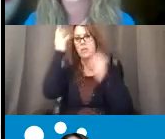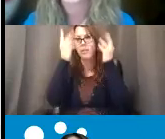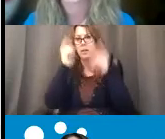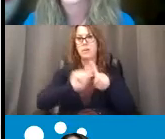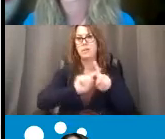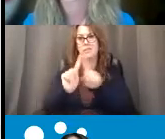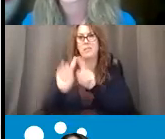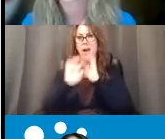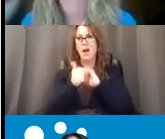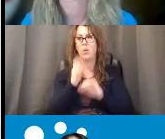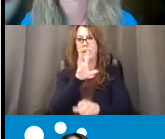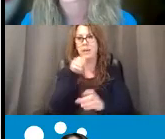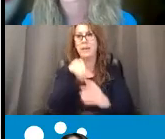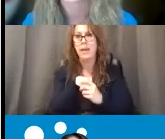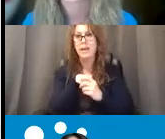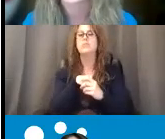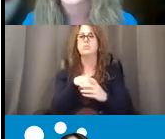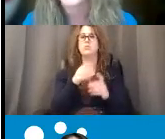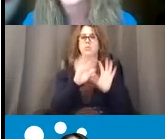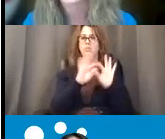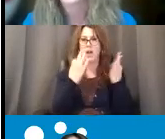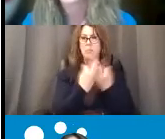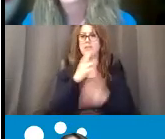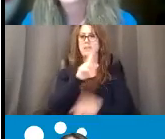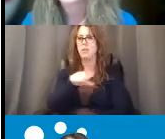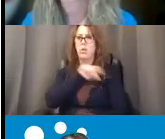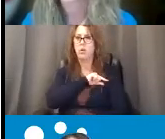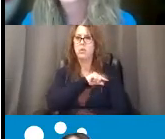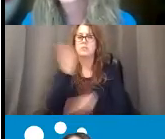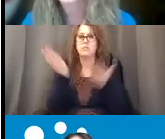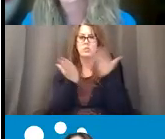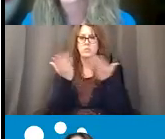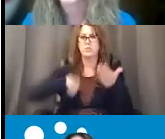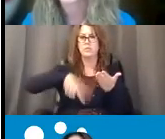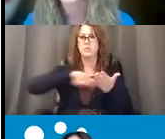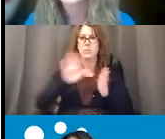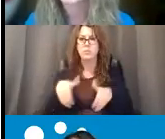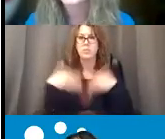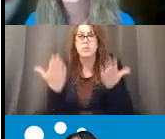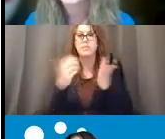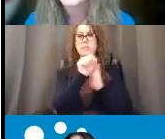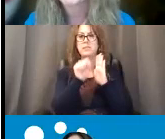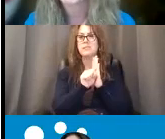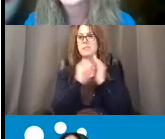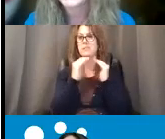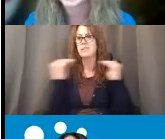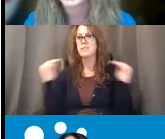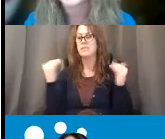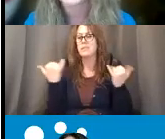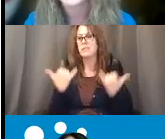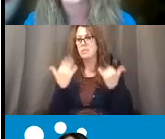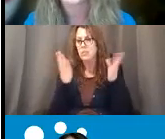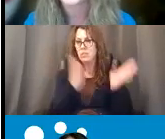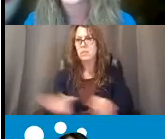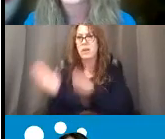engage with families and the quality of services we are delivering. At the state level, we are currently planning for the implementation